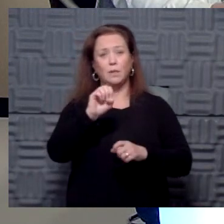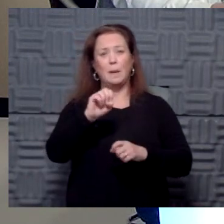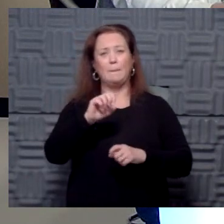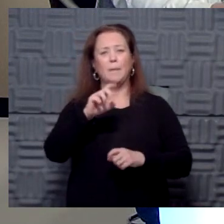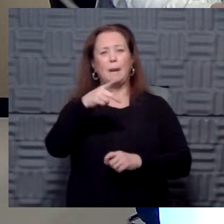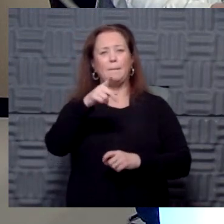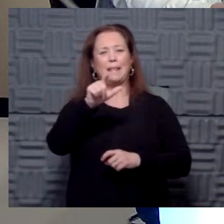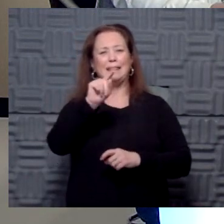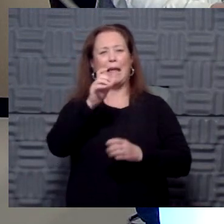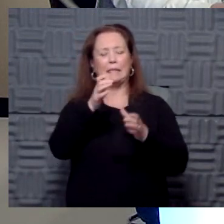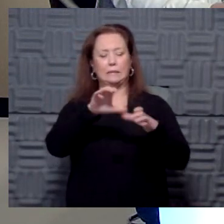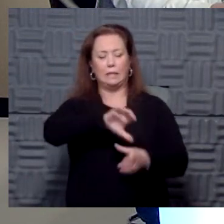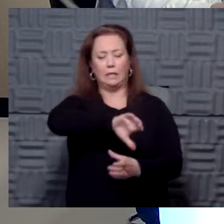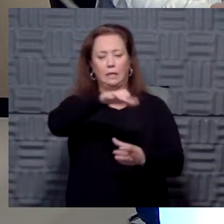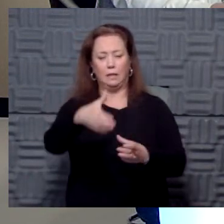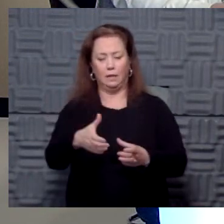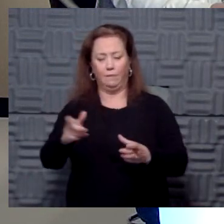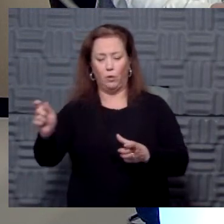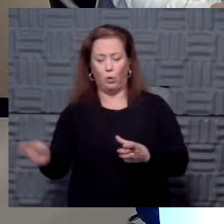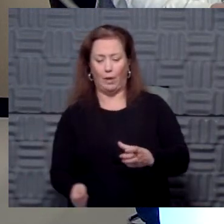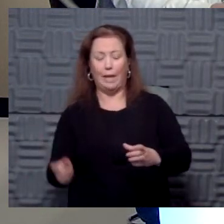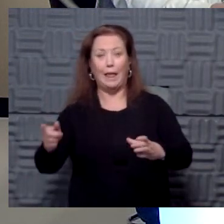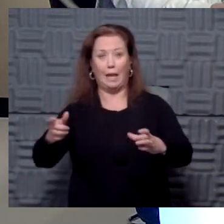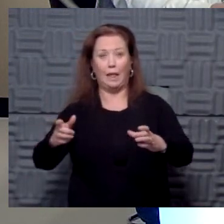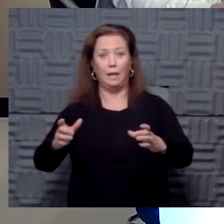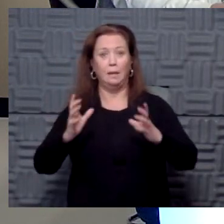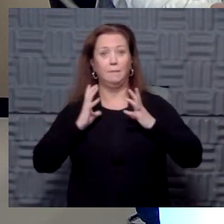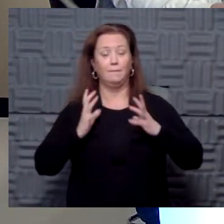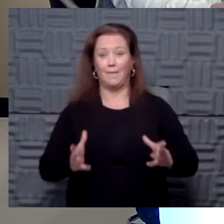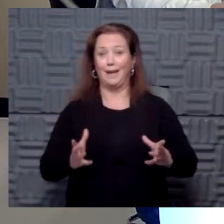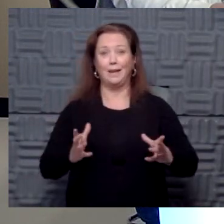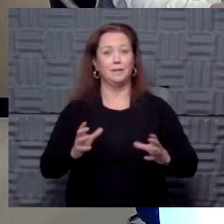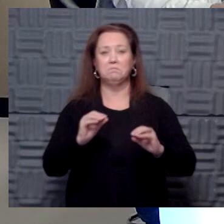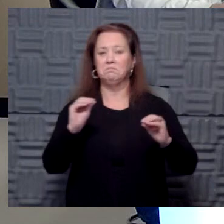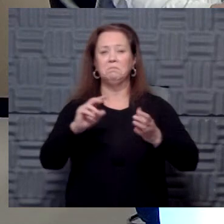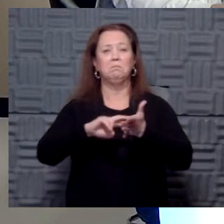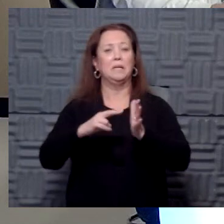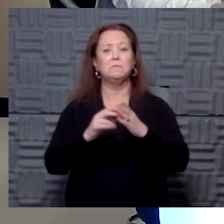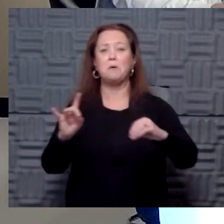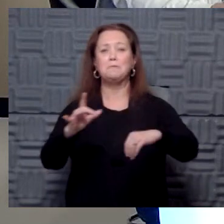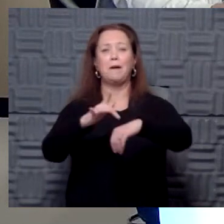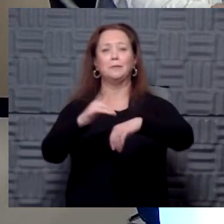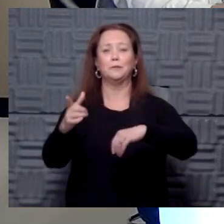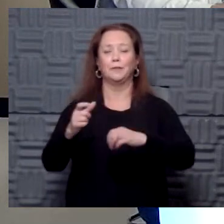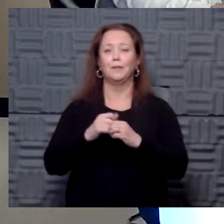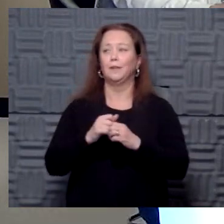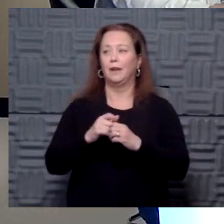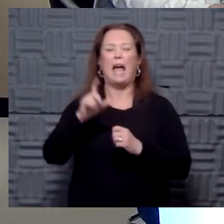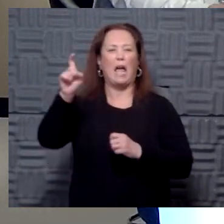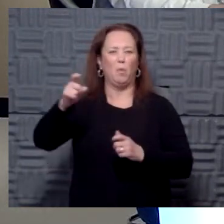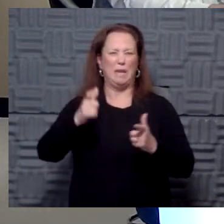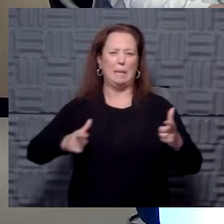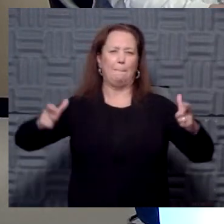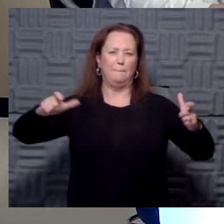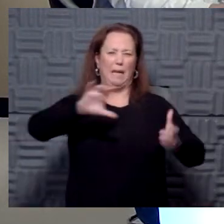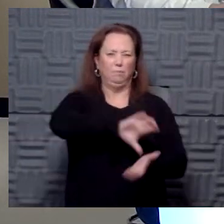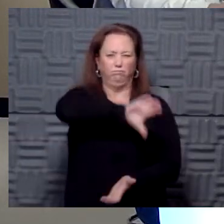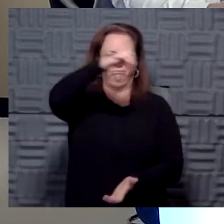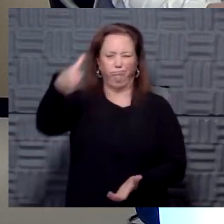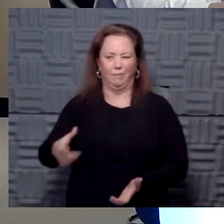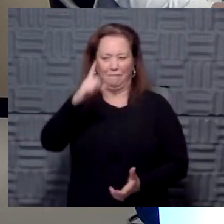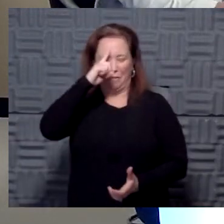on the hole. If your ball You hit the hit it, plastic block, you're that you guys- good. And I so like there's it. nothing Yeah, to that's- touch. okay, I would need Yeah. a very large plastic block. Me too.